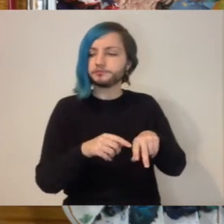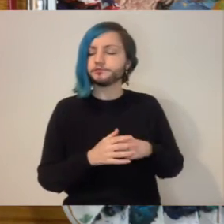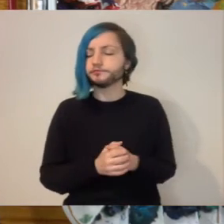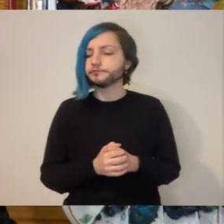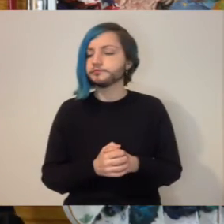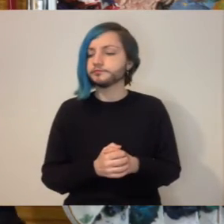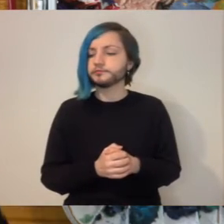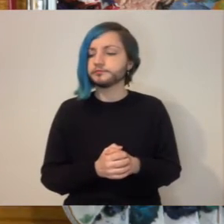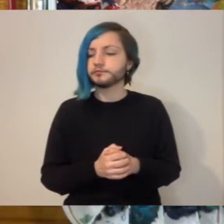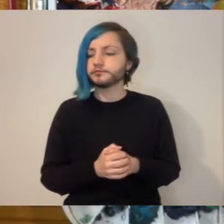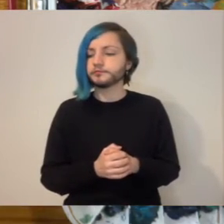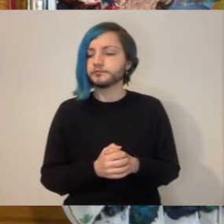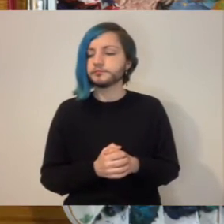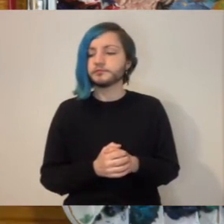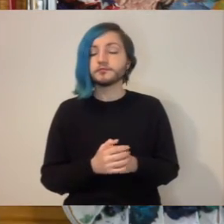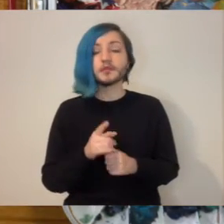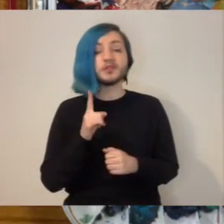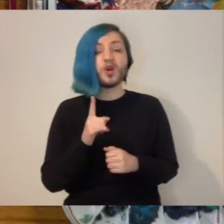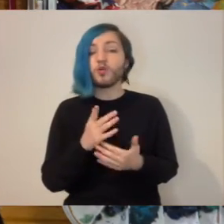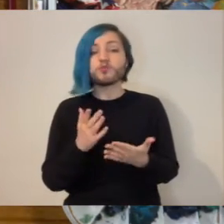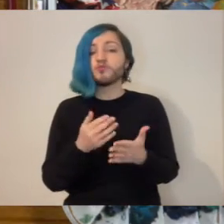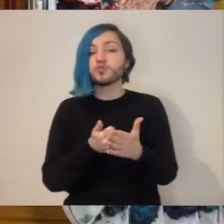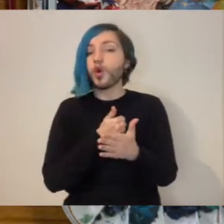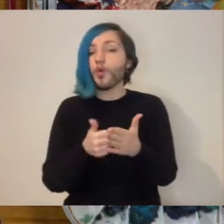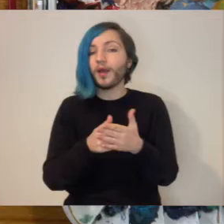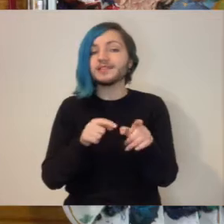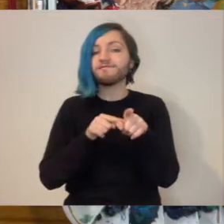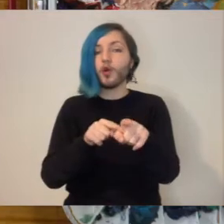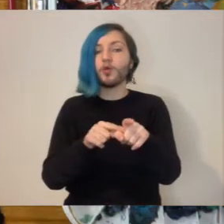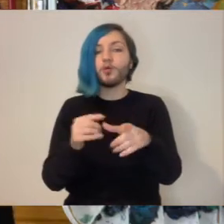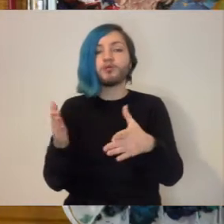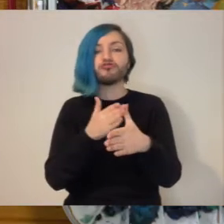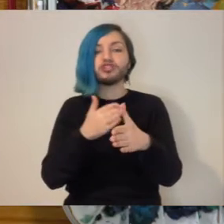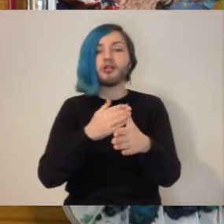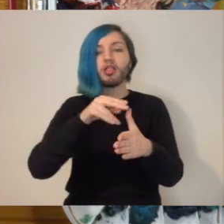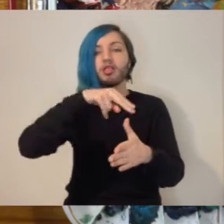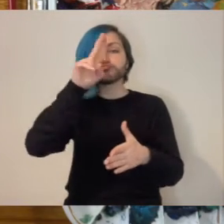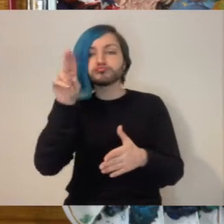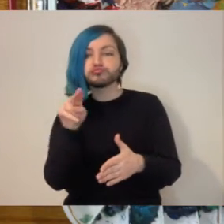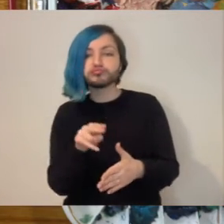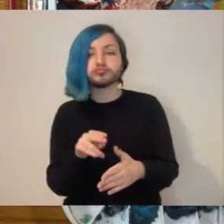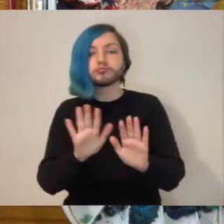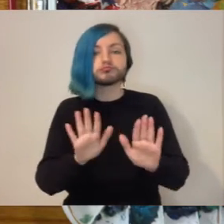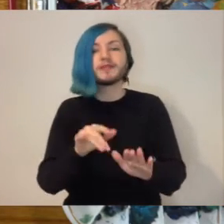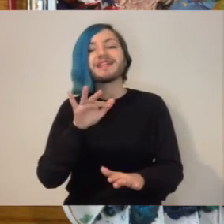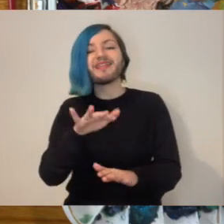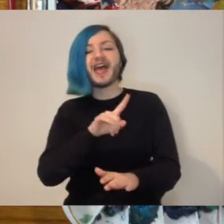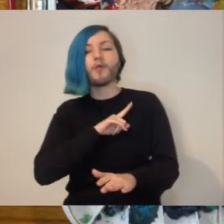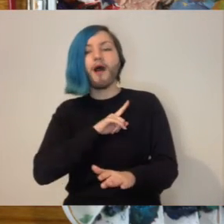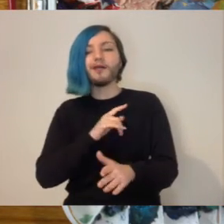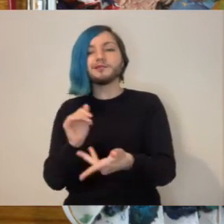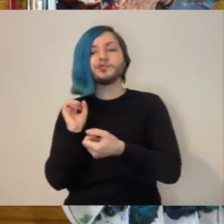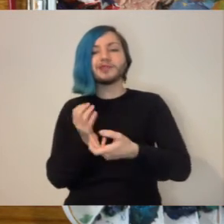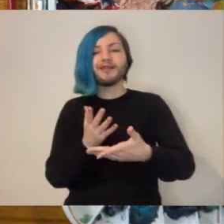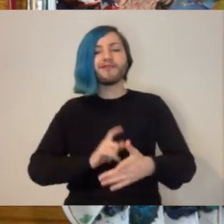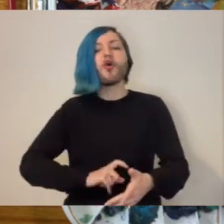coming out like that. See, I'm not always necessarily keeping within that original splosh that I made, but it's there just to kind of give